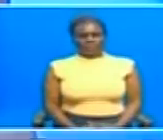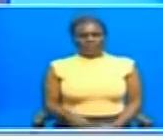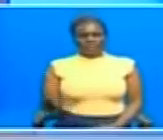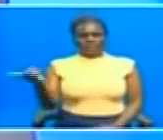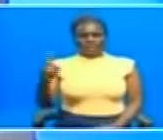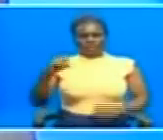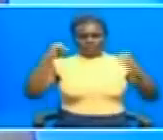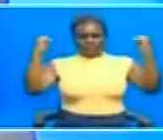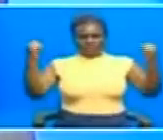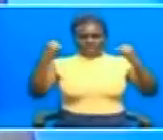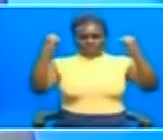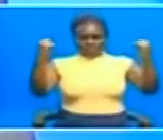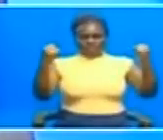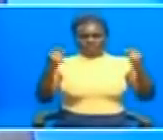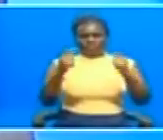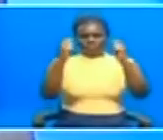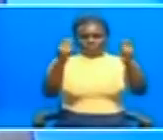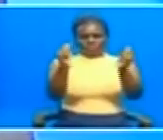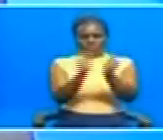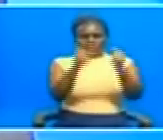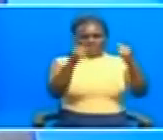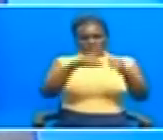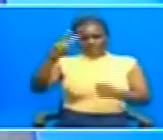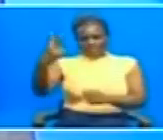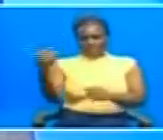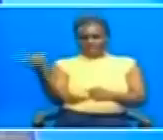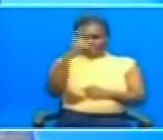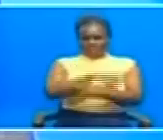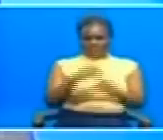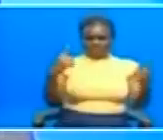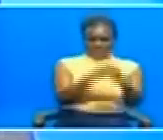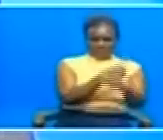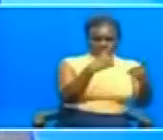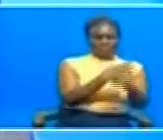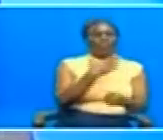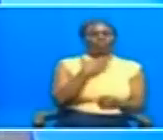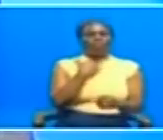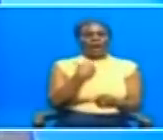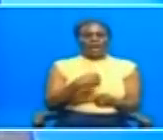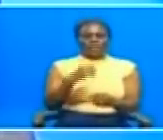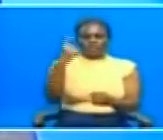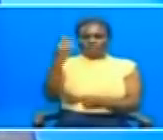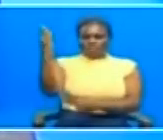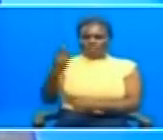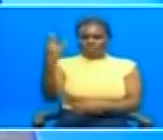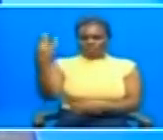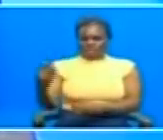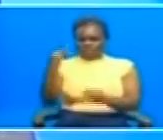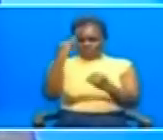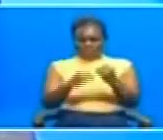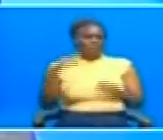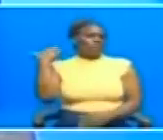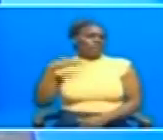Nairobi Champions Cup round of 16 matches entered its second day with different teams fighting for a spot in a quarterfinals. Dandora